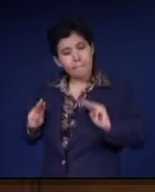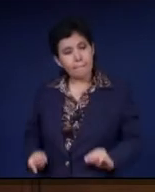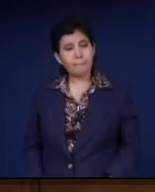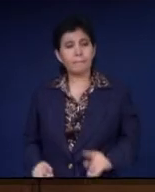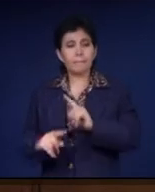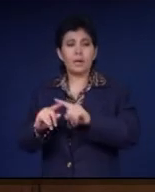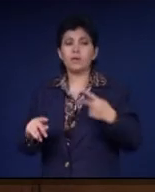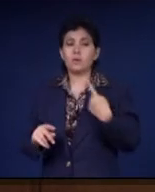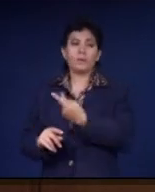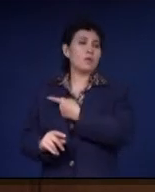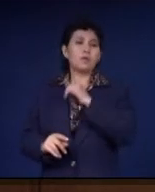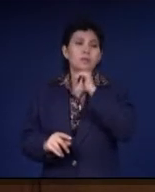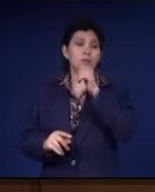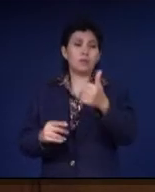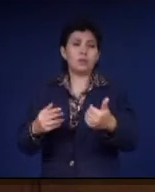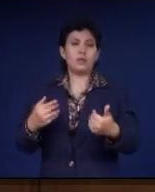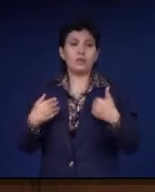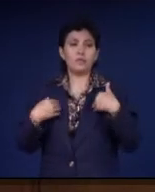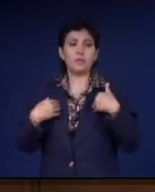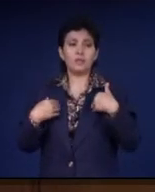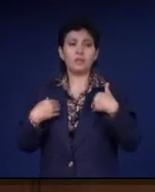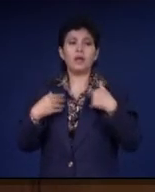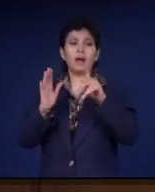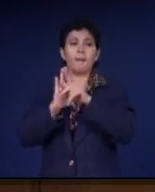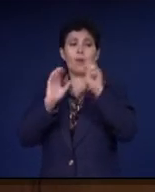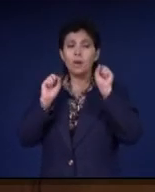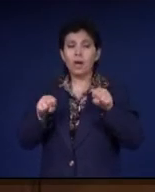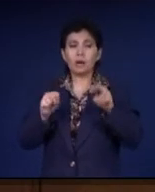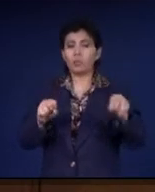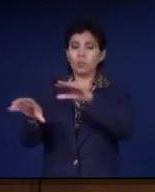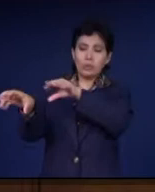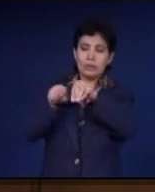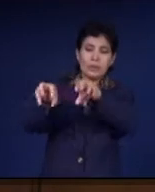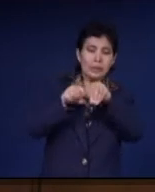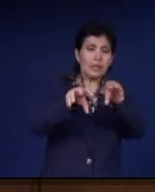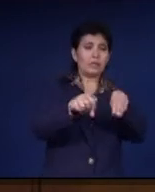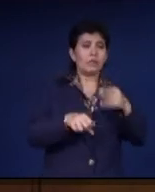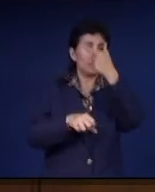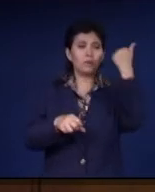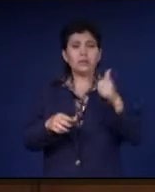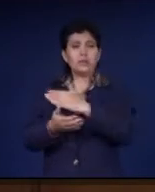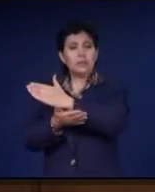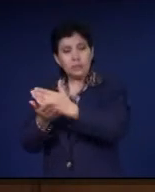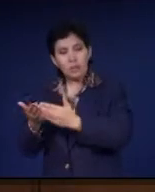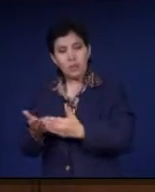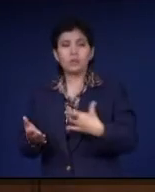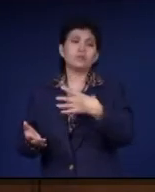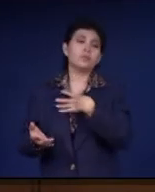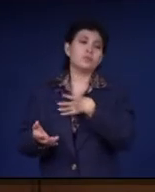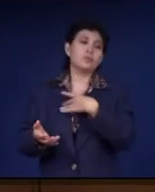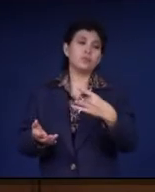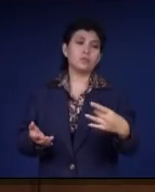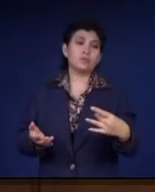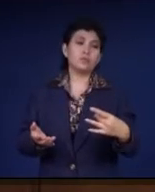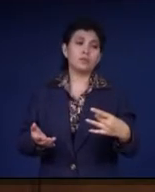we don't have that ability to break into the small parts, because some of them might be, you might